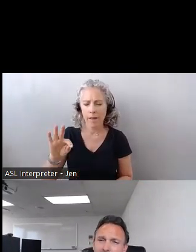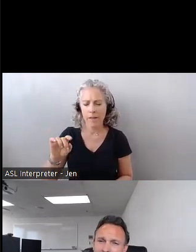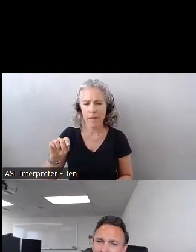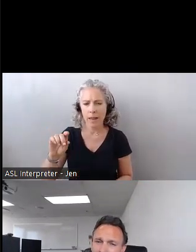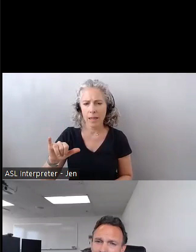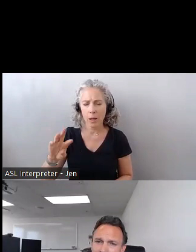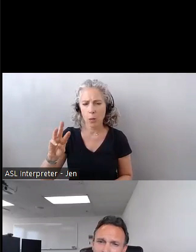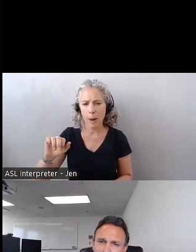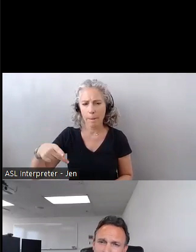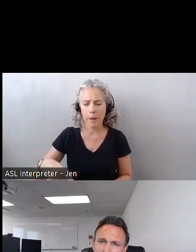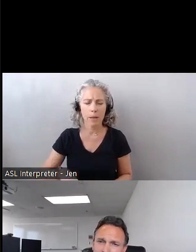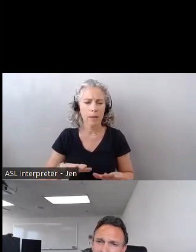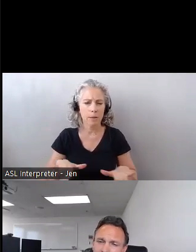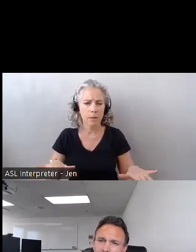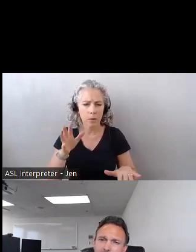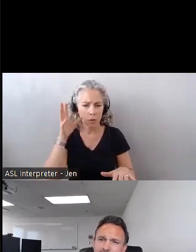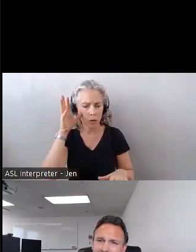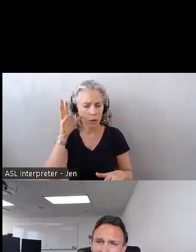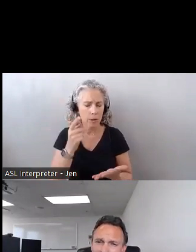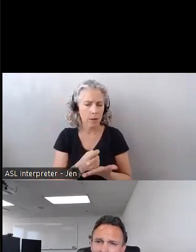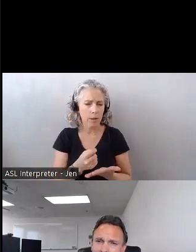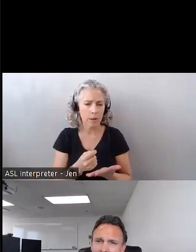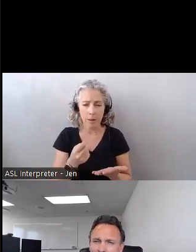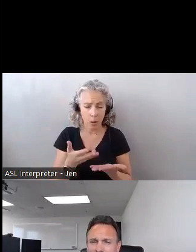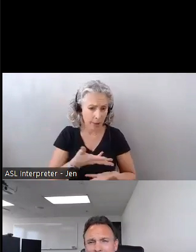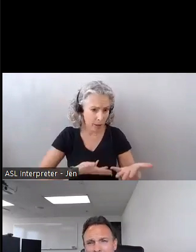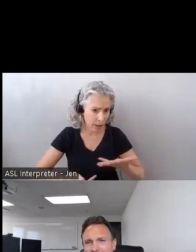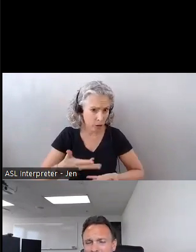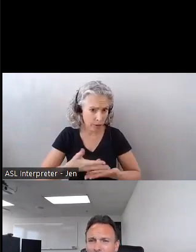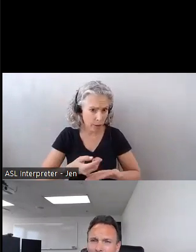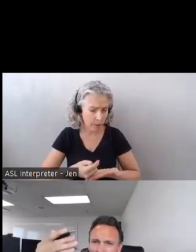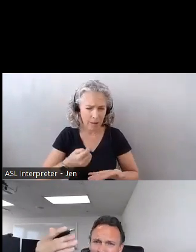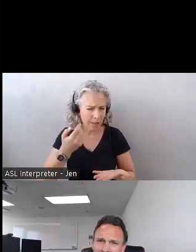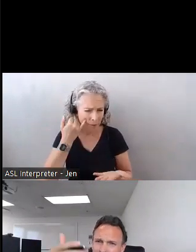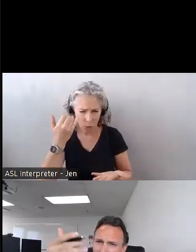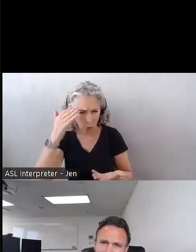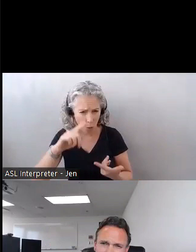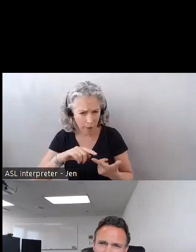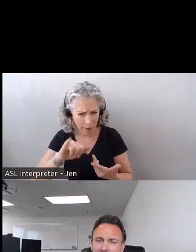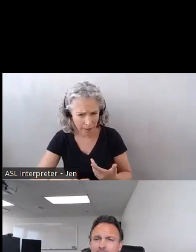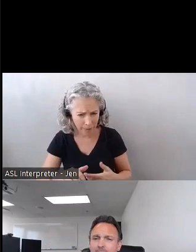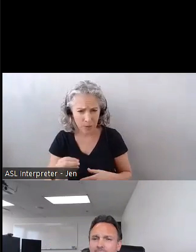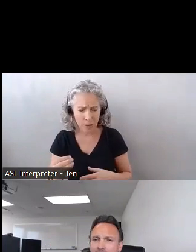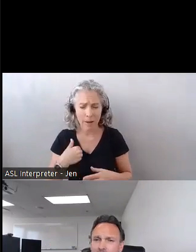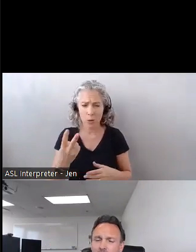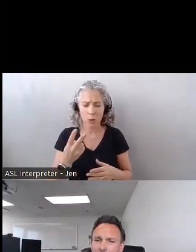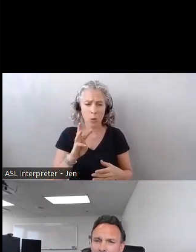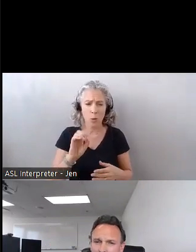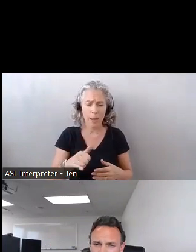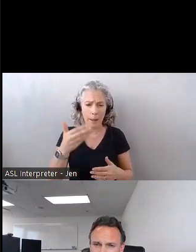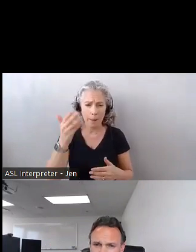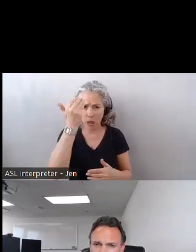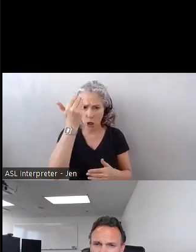parent-child interaction therapy. And so for those of you that aren't familiar with parent-child interaction therapy, it's where we have people, you have a two-way mirror, and families will